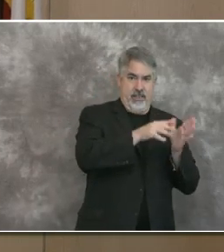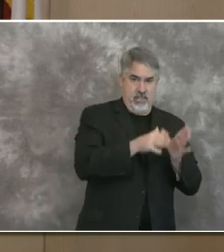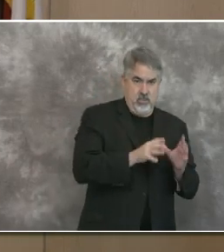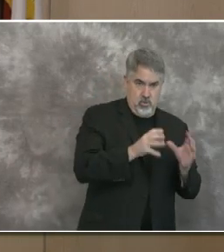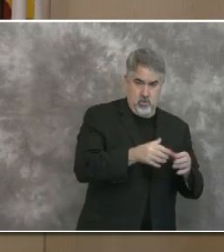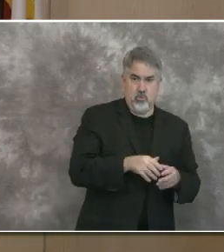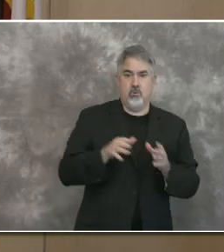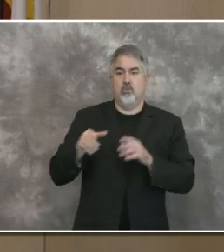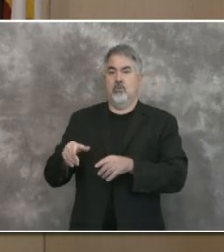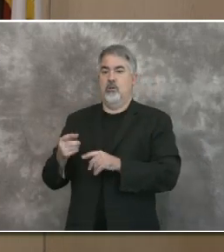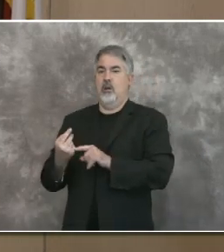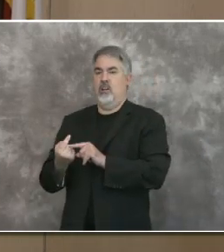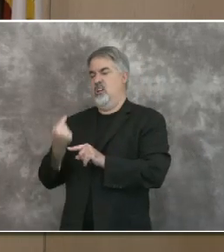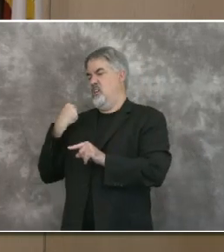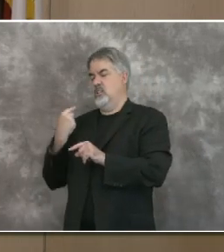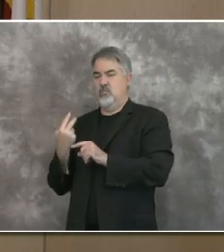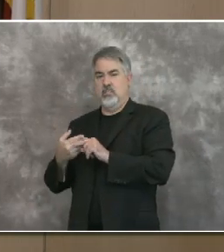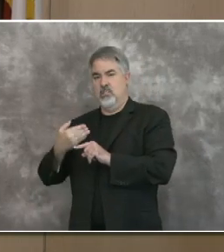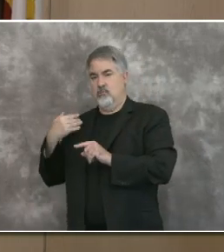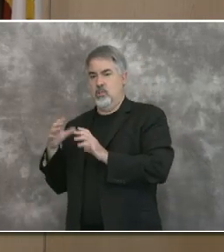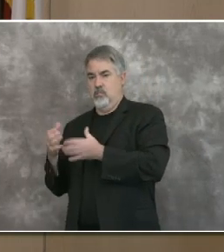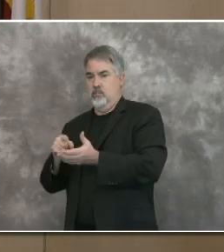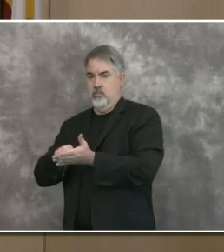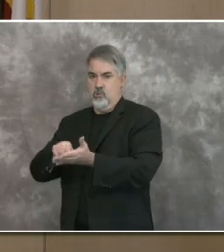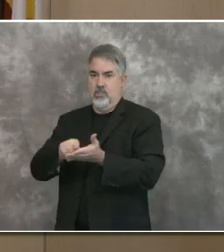Any other questions related to that?